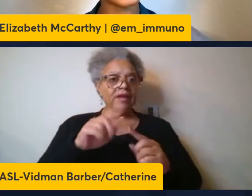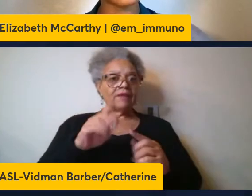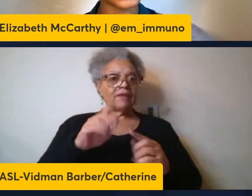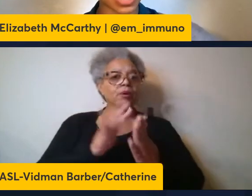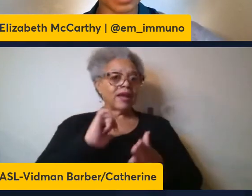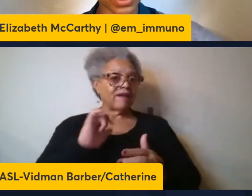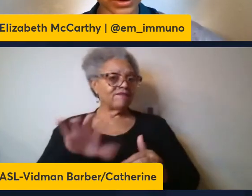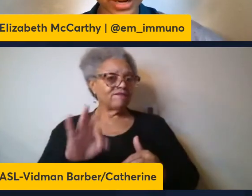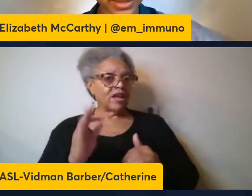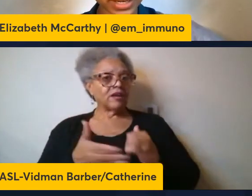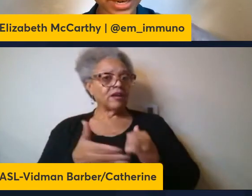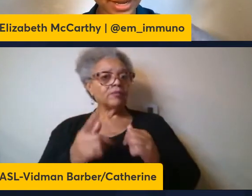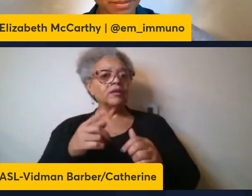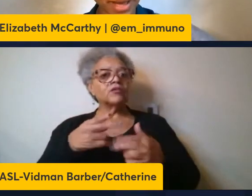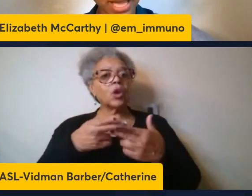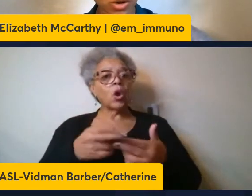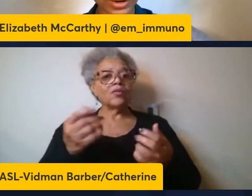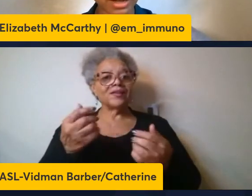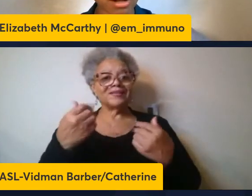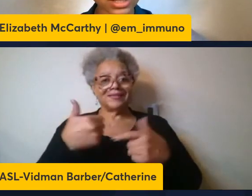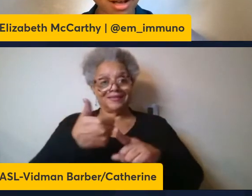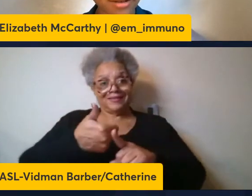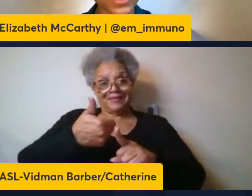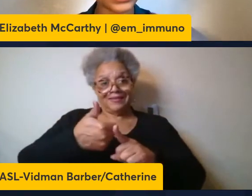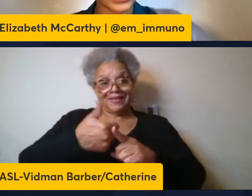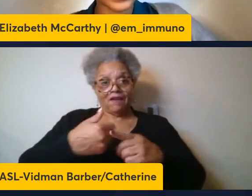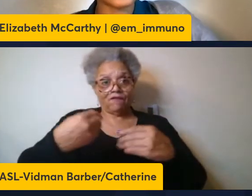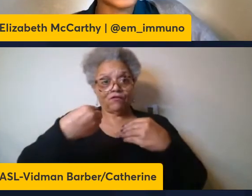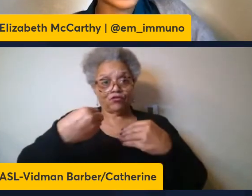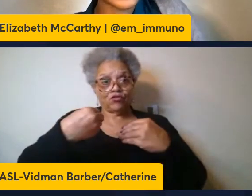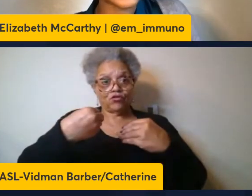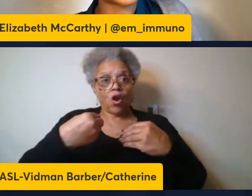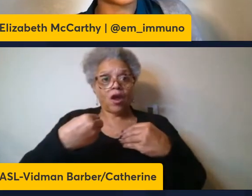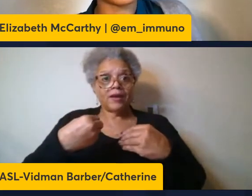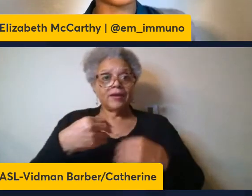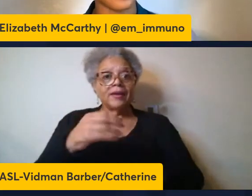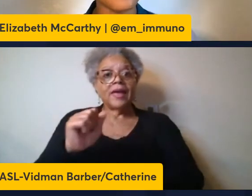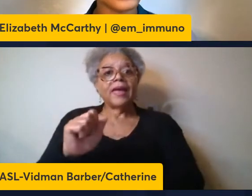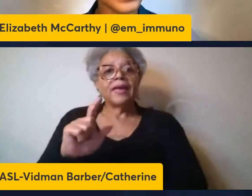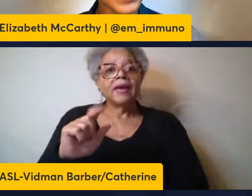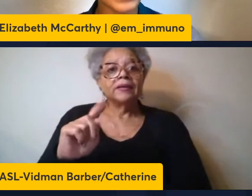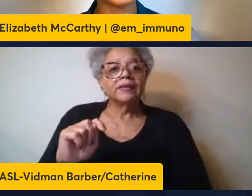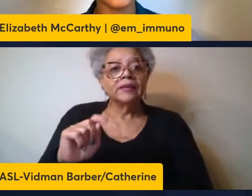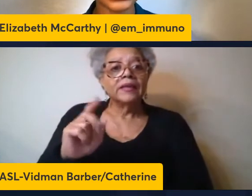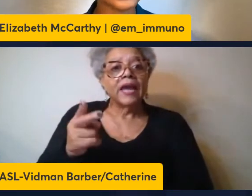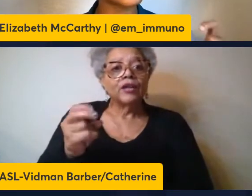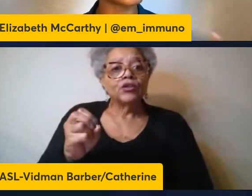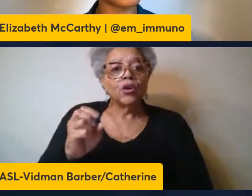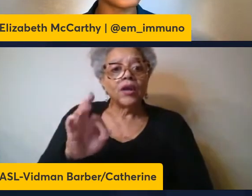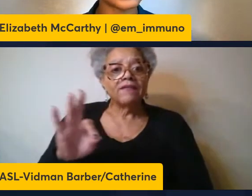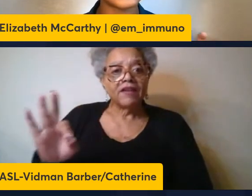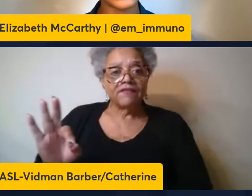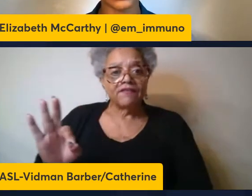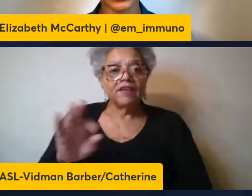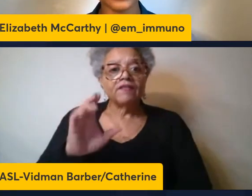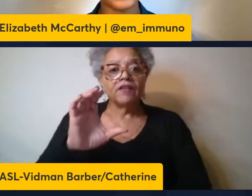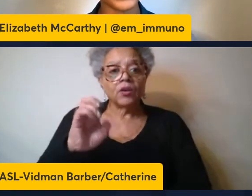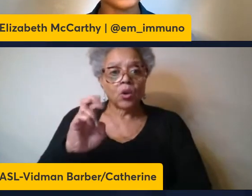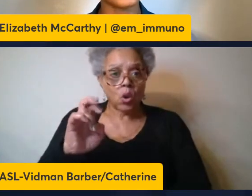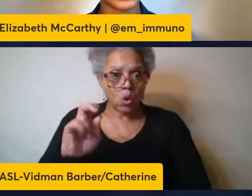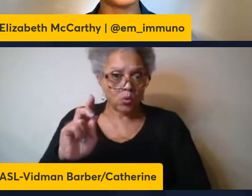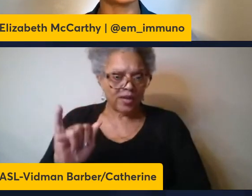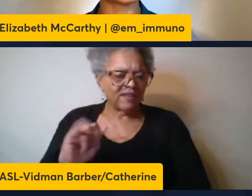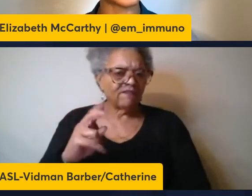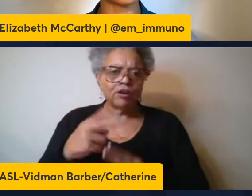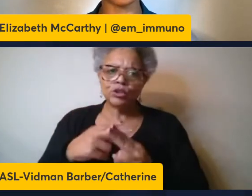called The Self-Taught Programmer by Corey Althoff. That's Althoff. And it's a really short, easy to read